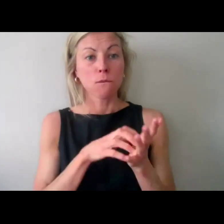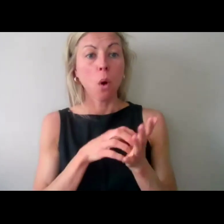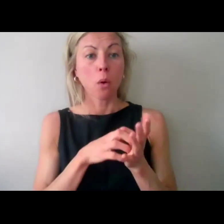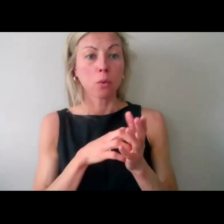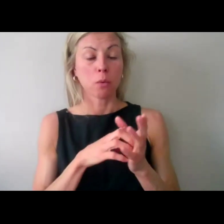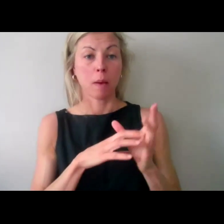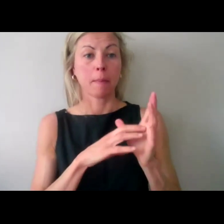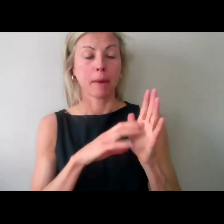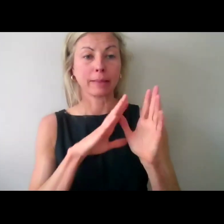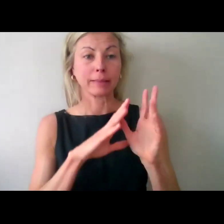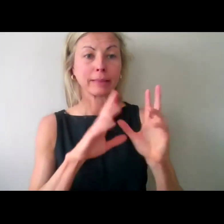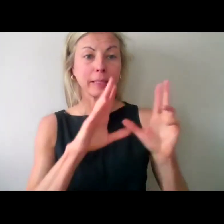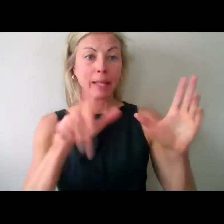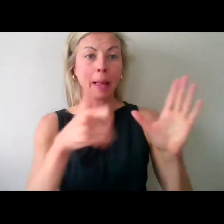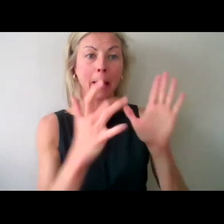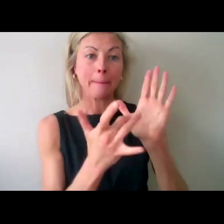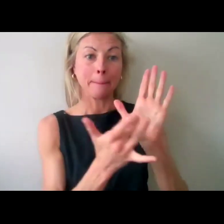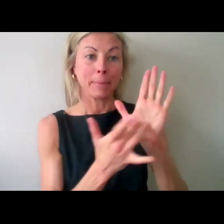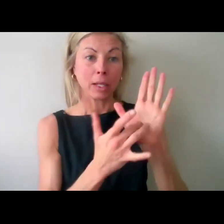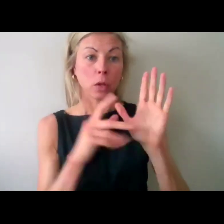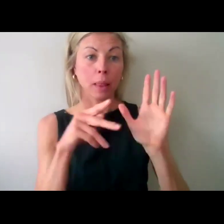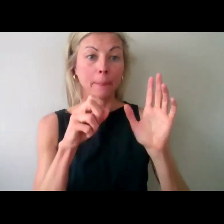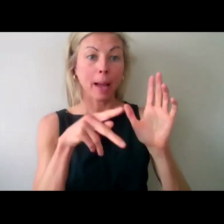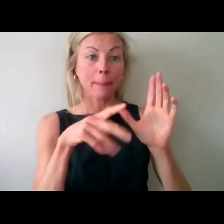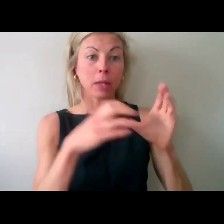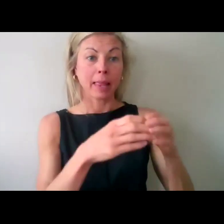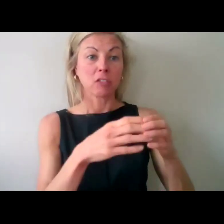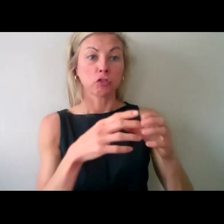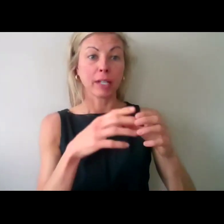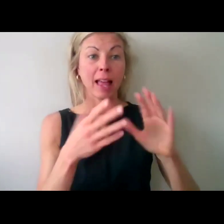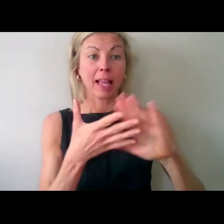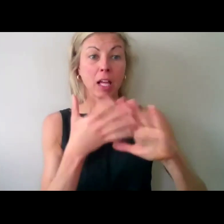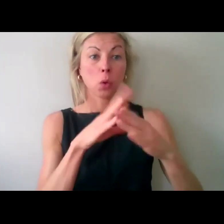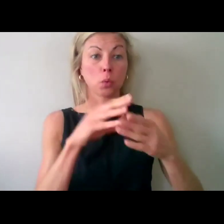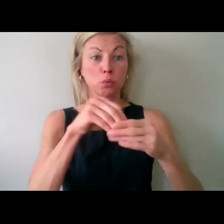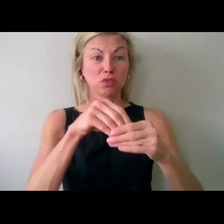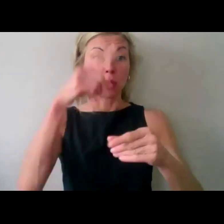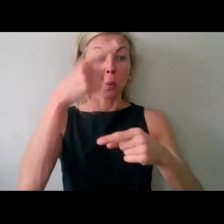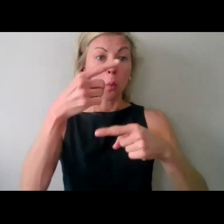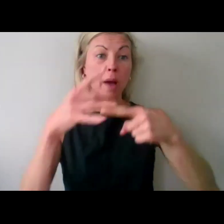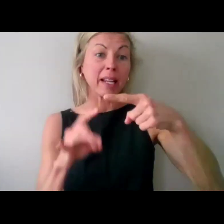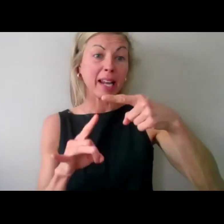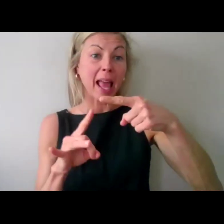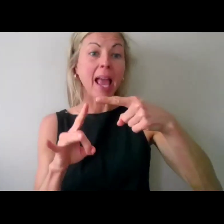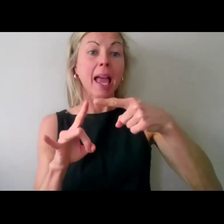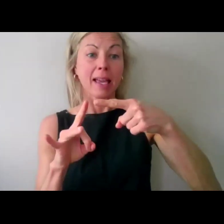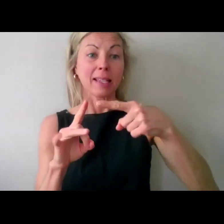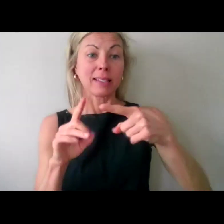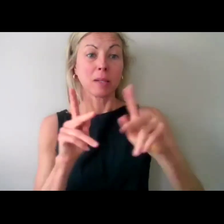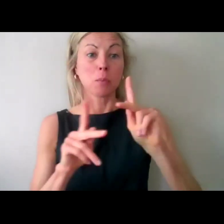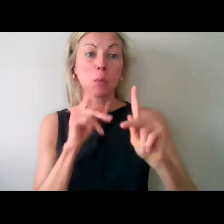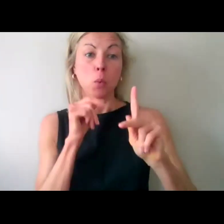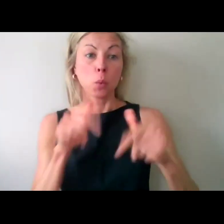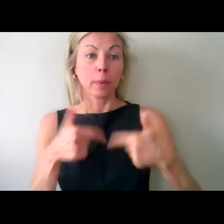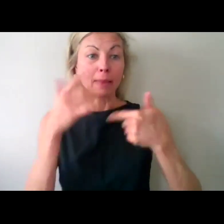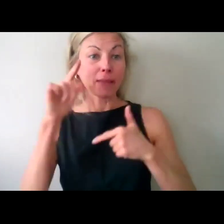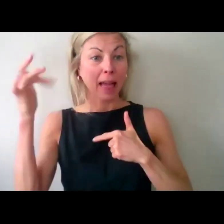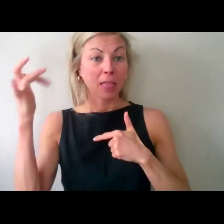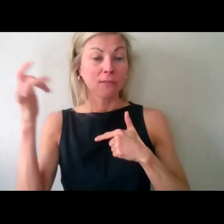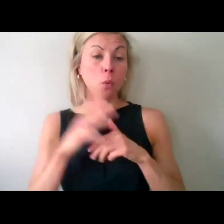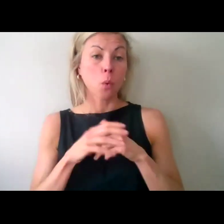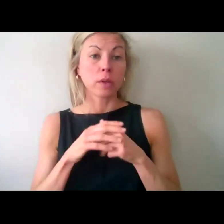middle population that includes 1 in 8 Californian Medicare beneficiaries, most people of color who are near dual. These